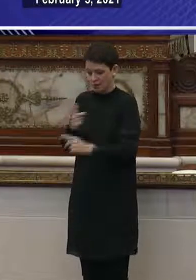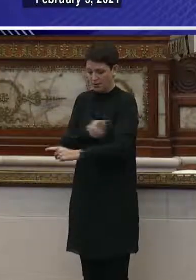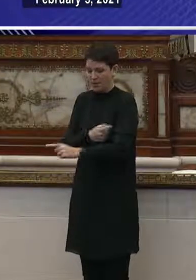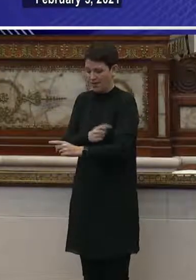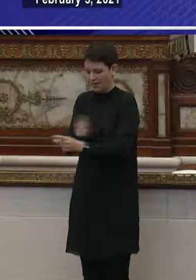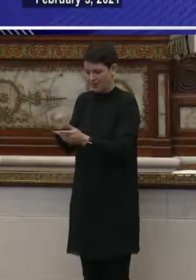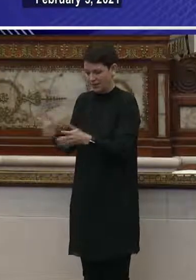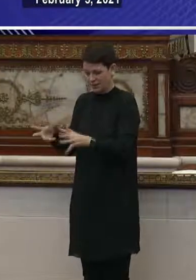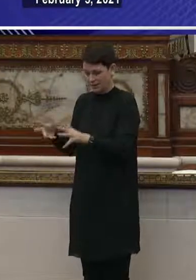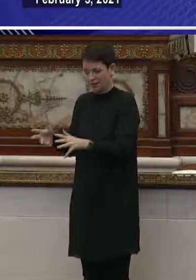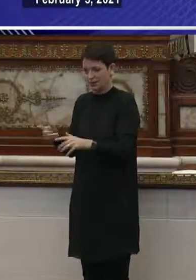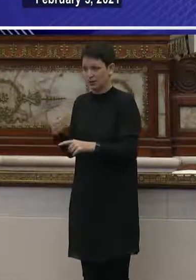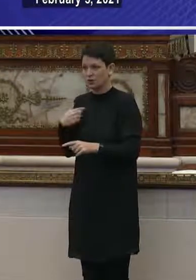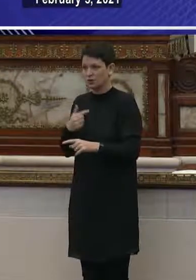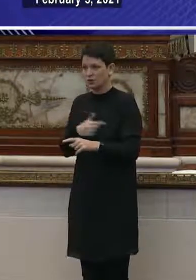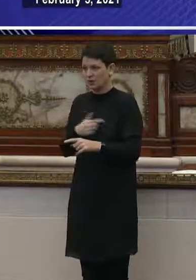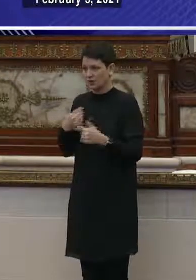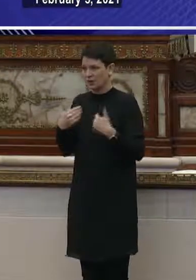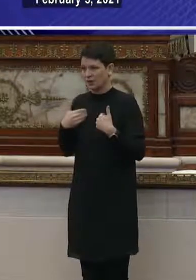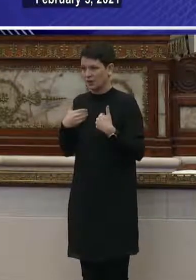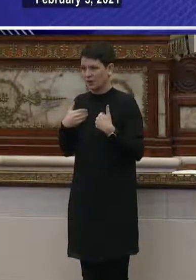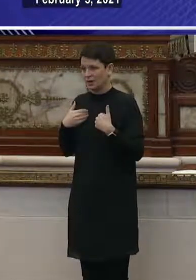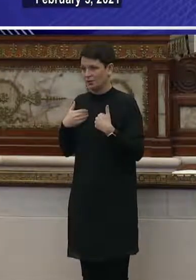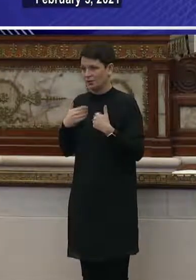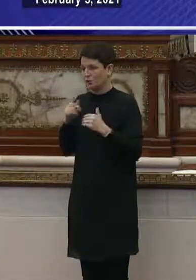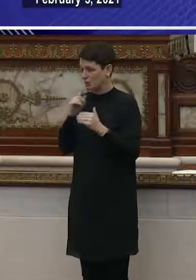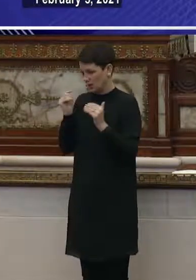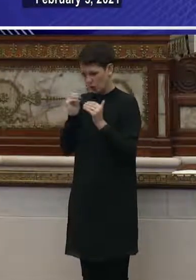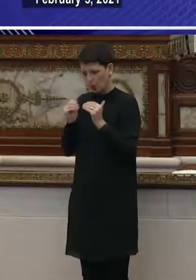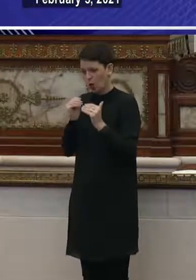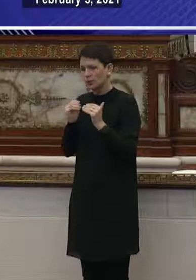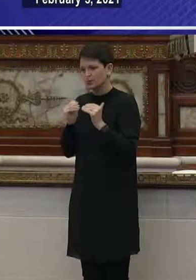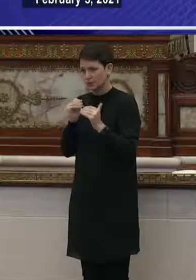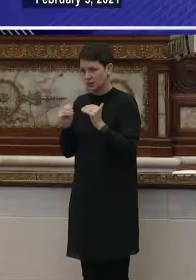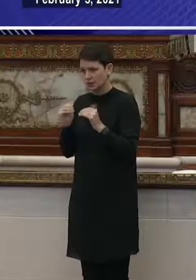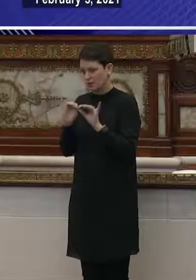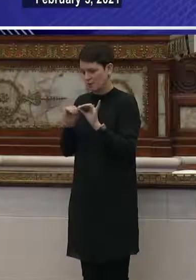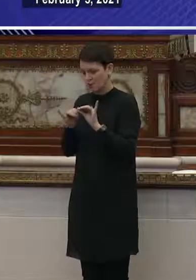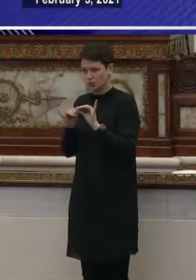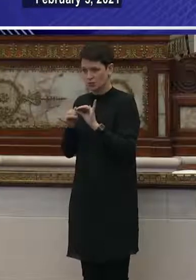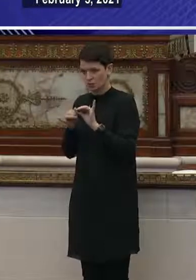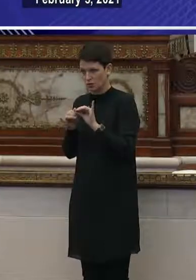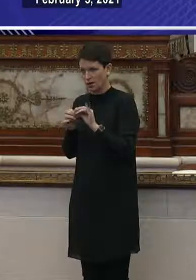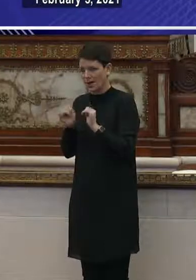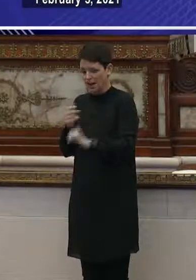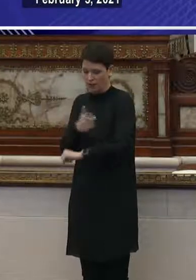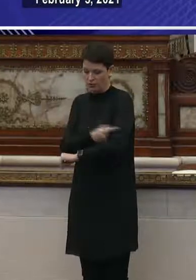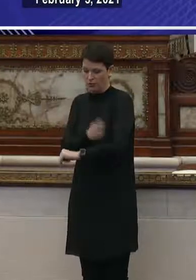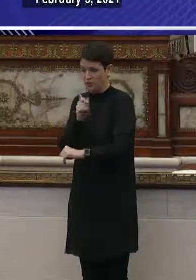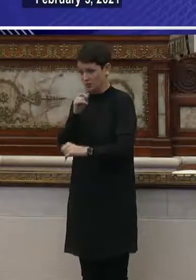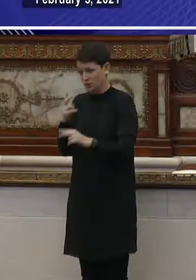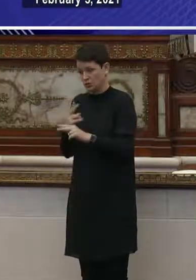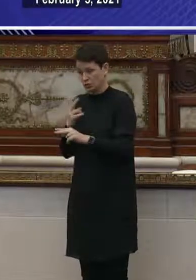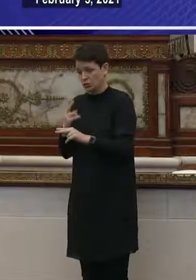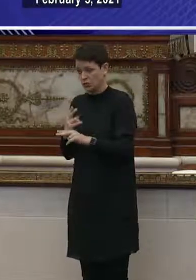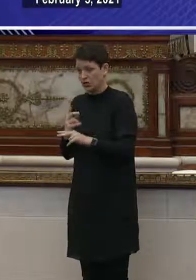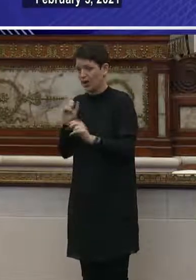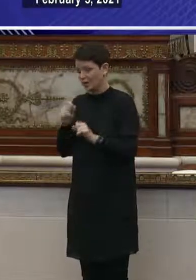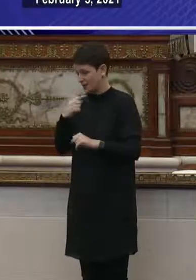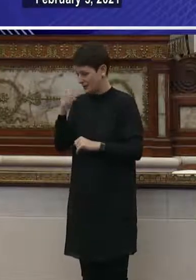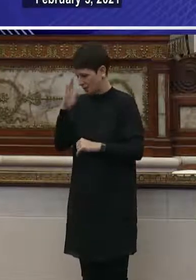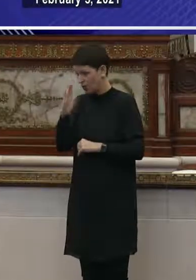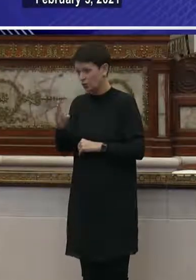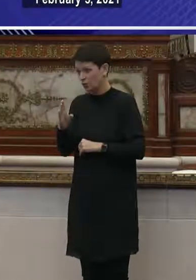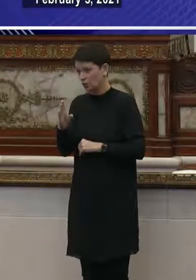vaccinate, and so we can get within pretty close measure of how the doses are being used. And I can tell you that